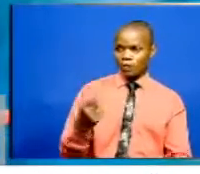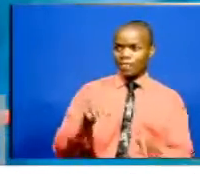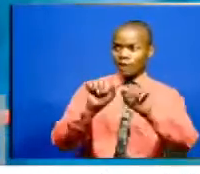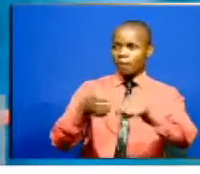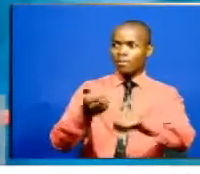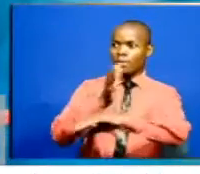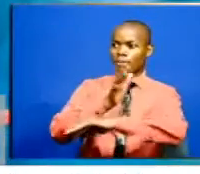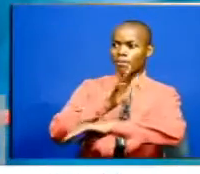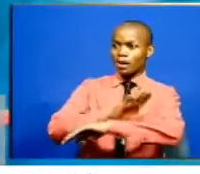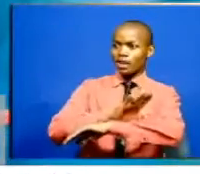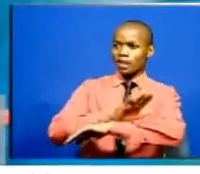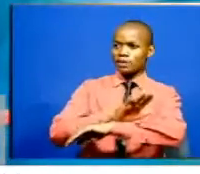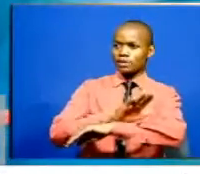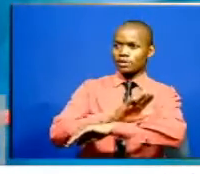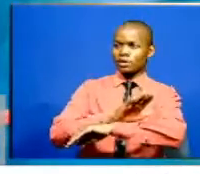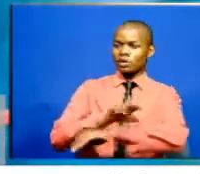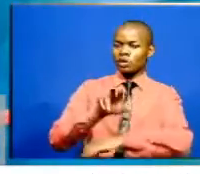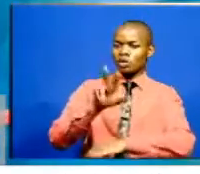in